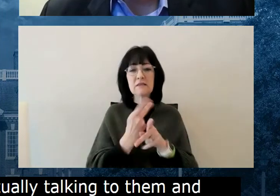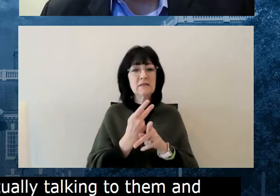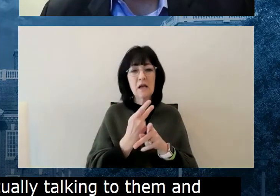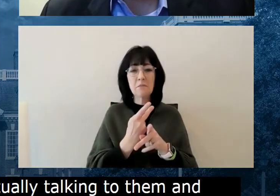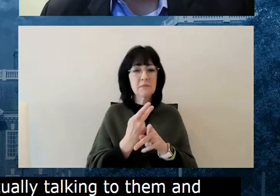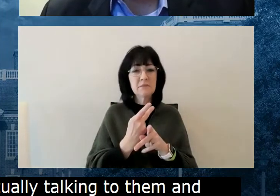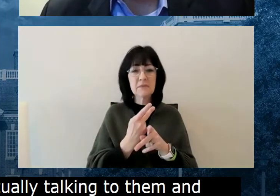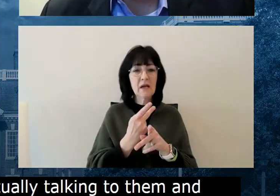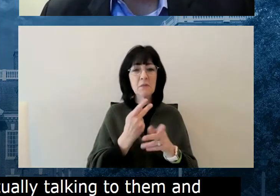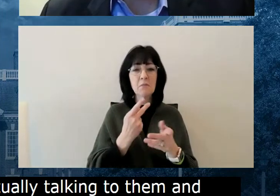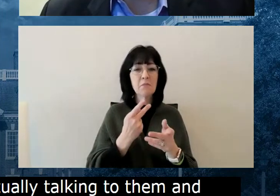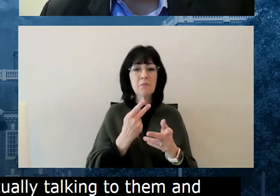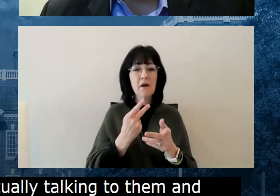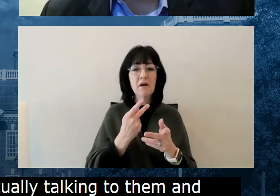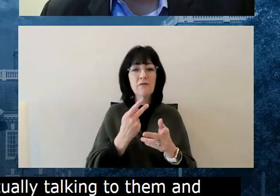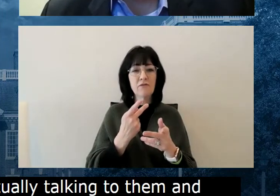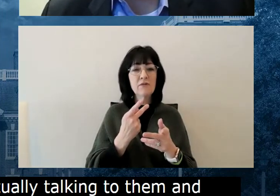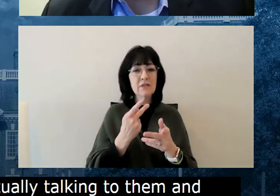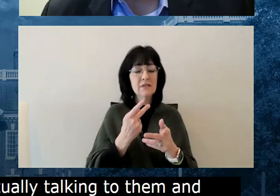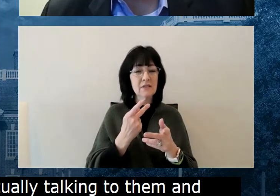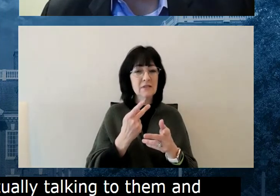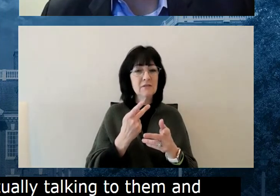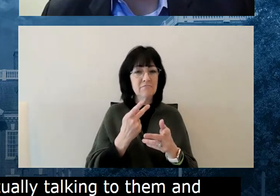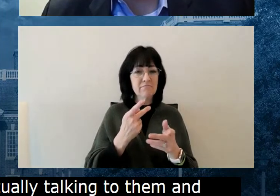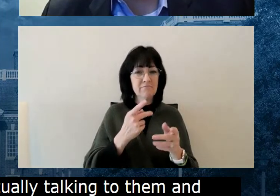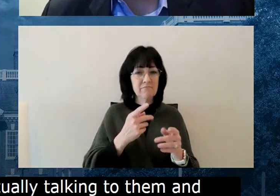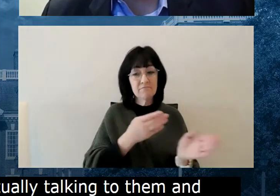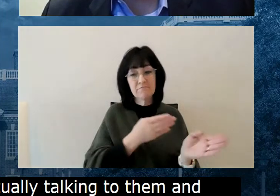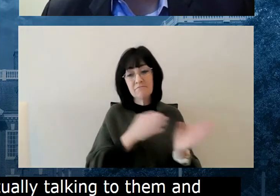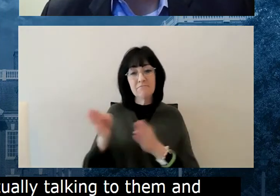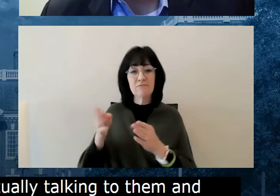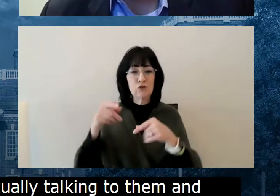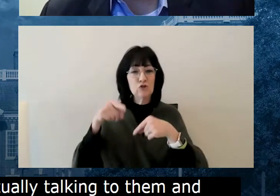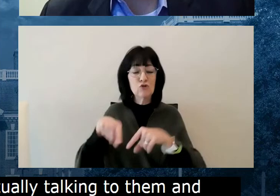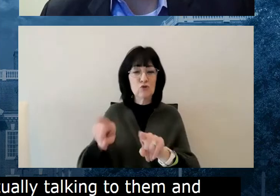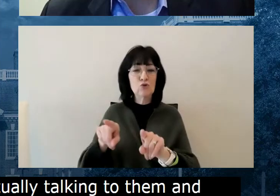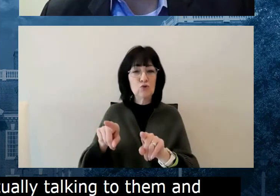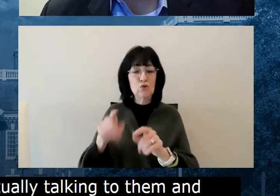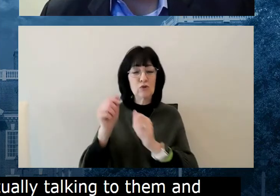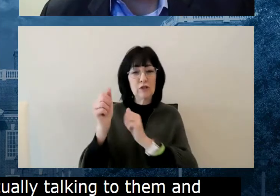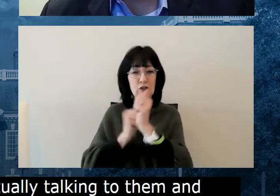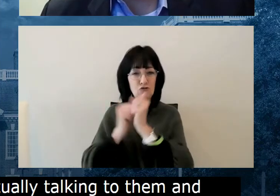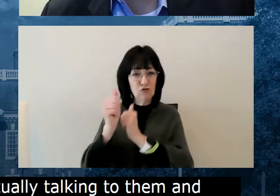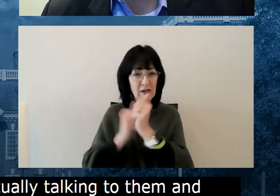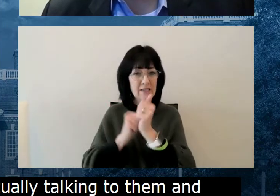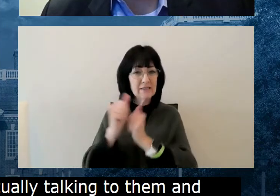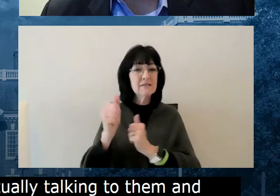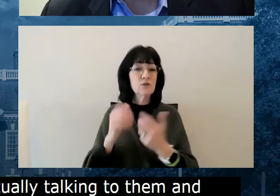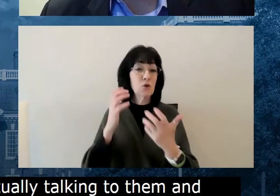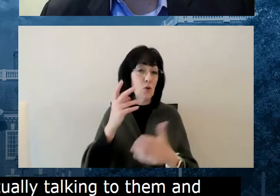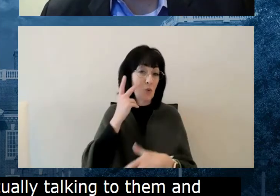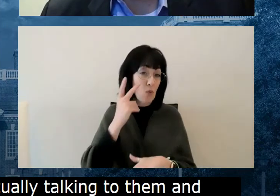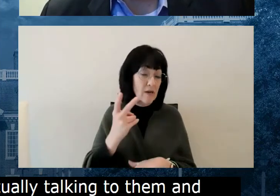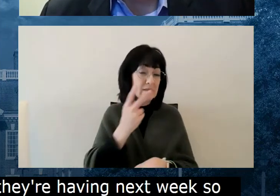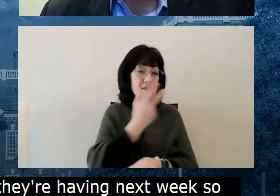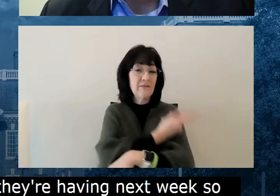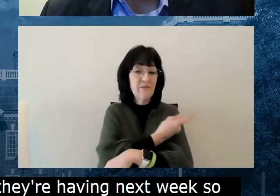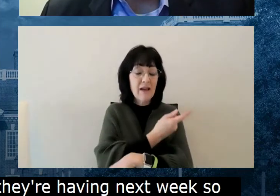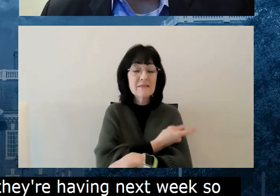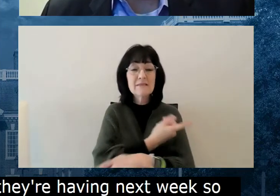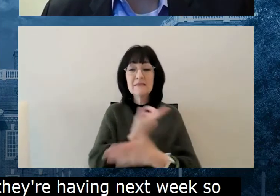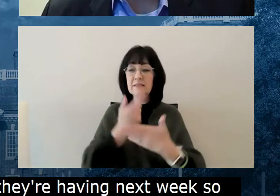So a big swing in momentum over the last several months with events in the state and vaccination and access.